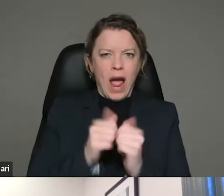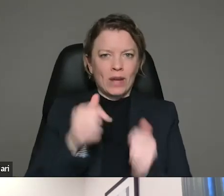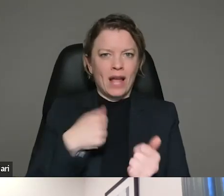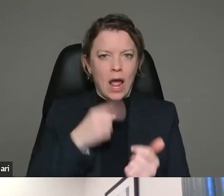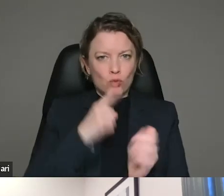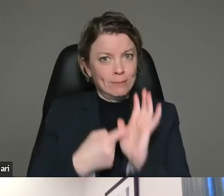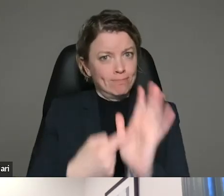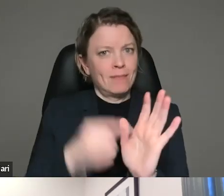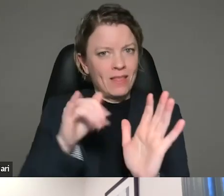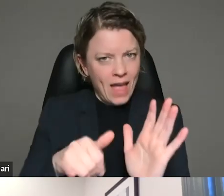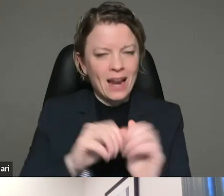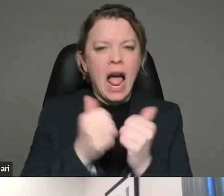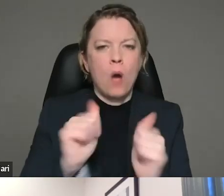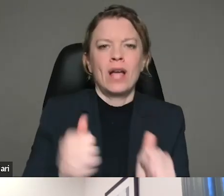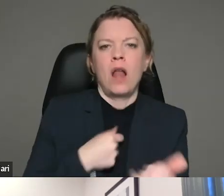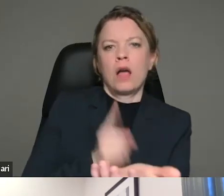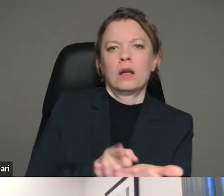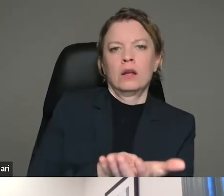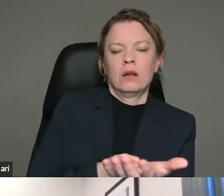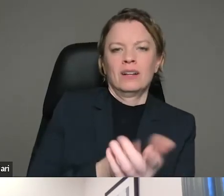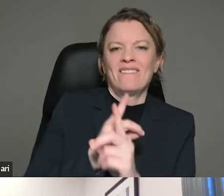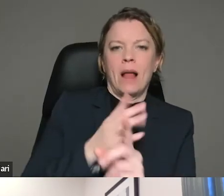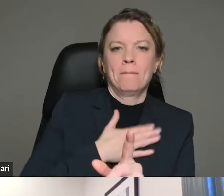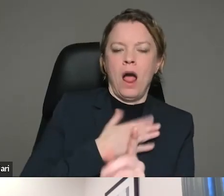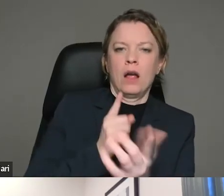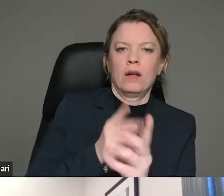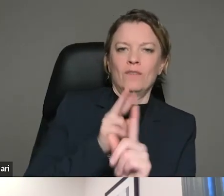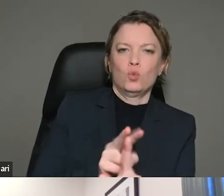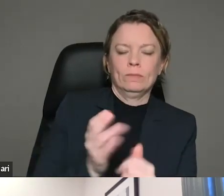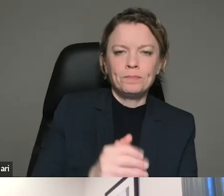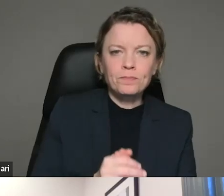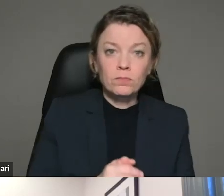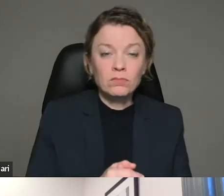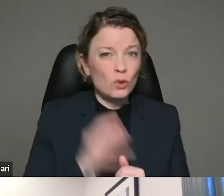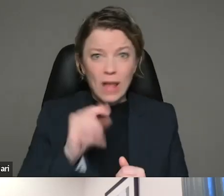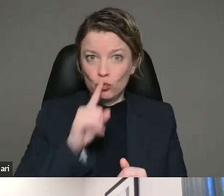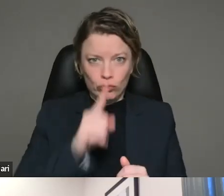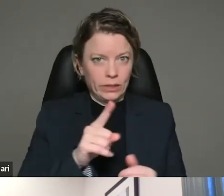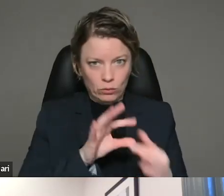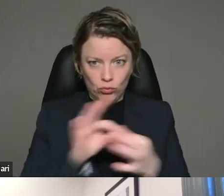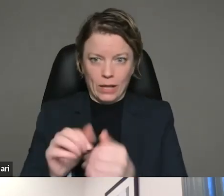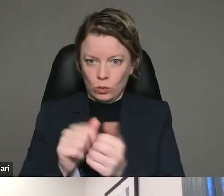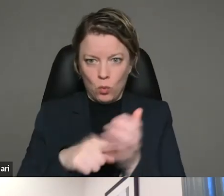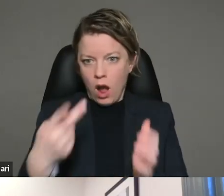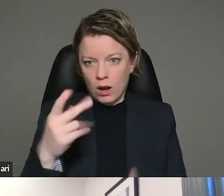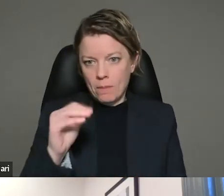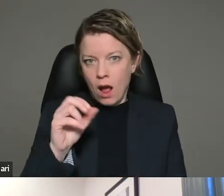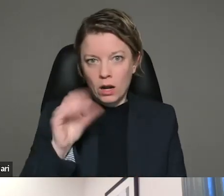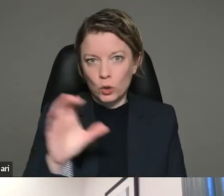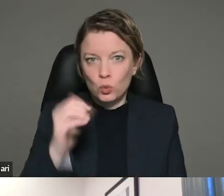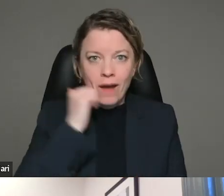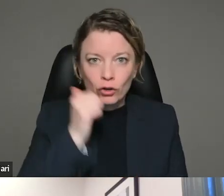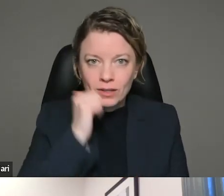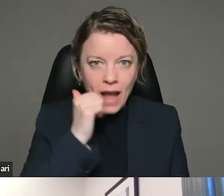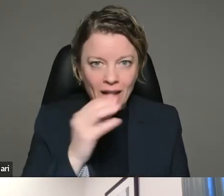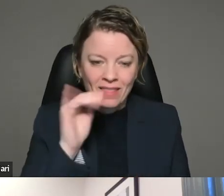I defend that? So I think it very much translates to what Monica and I do on a day-to-day basis, and it's critically important to